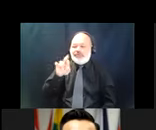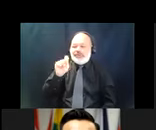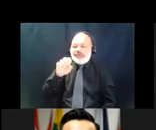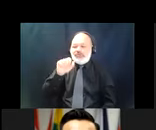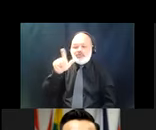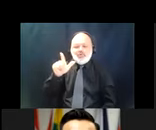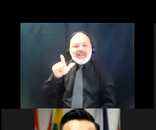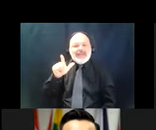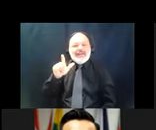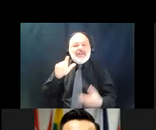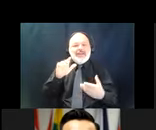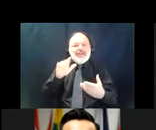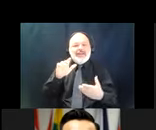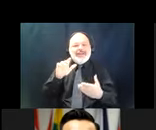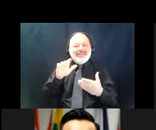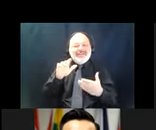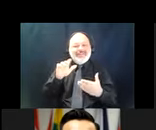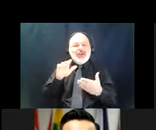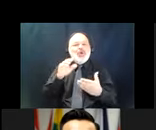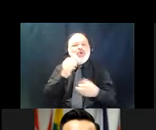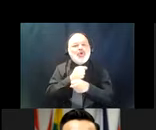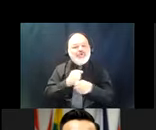can people join? Is there a way to sign up?